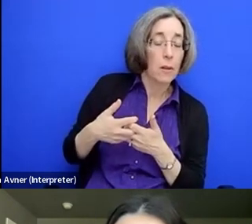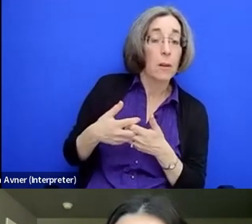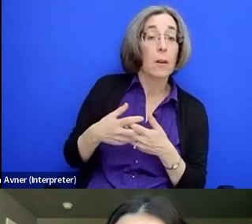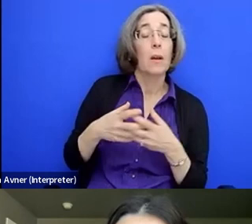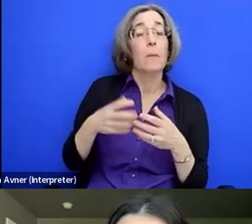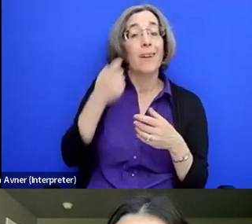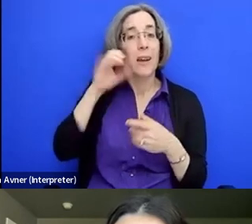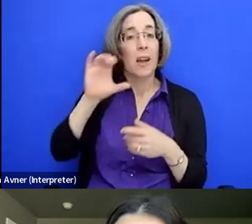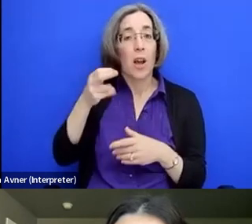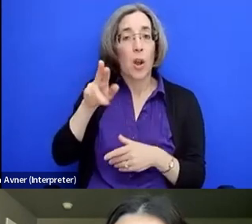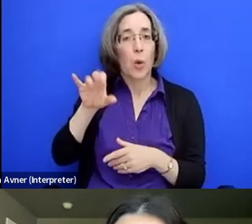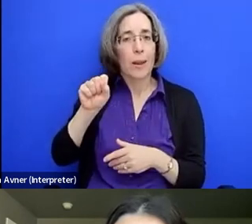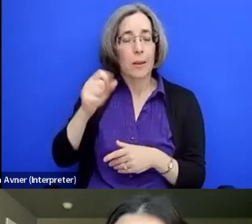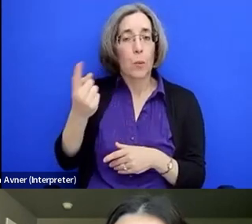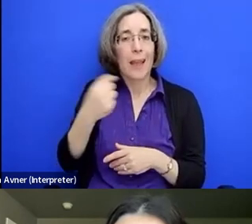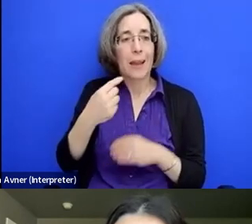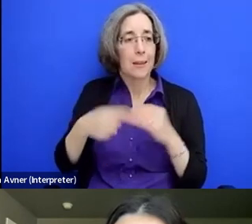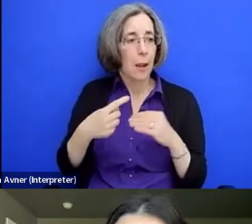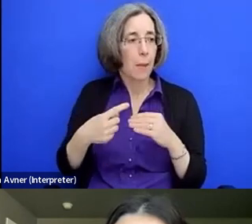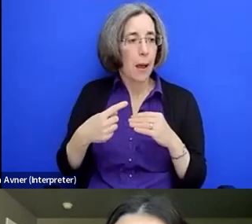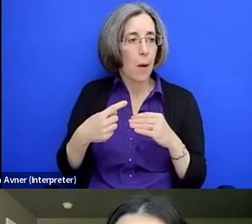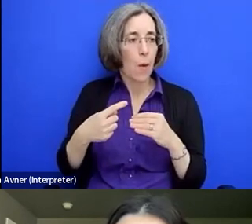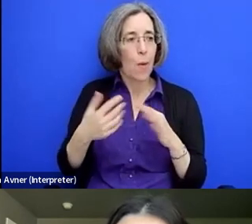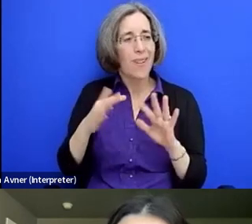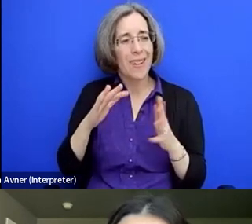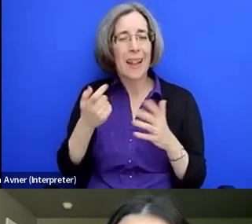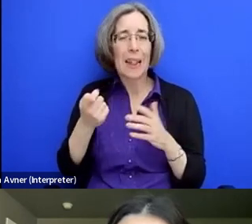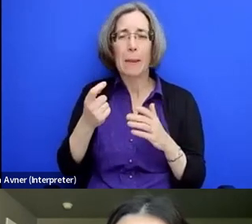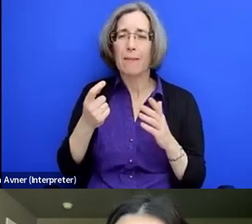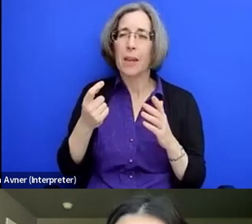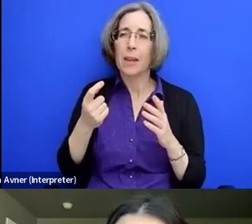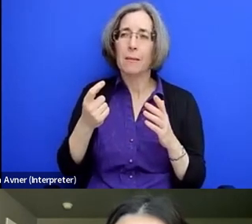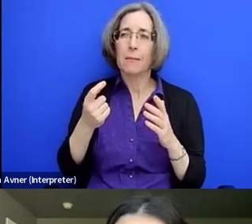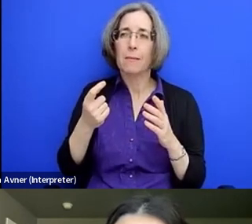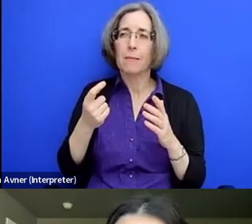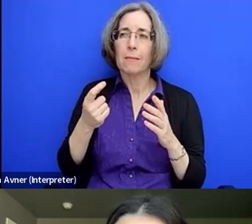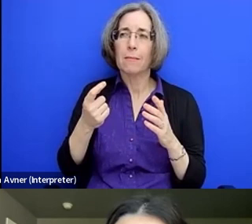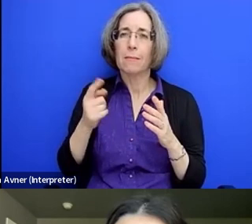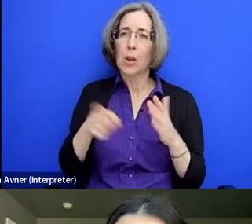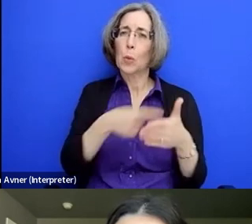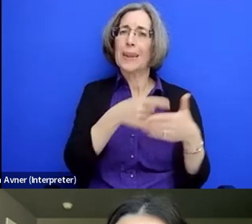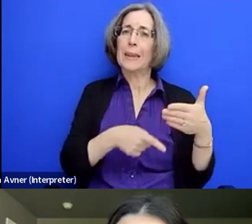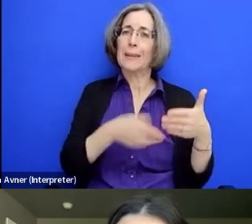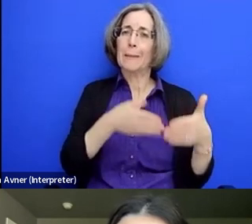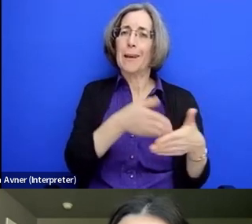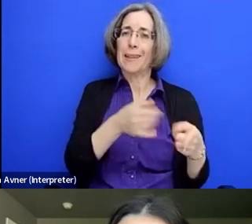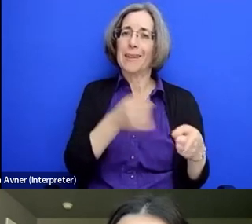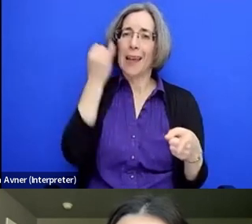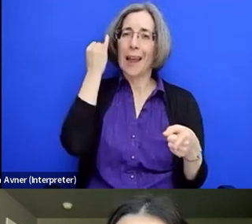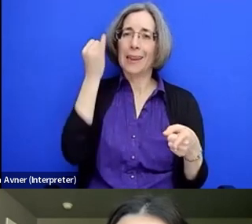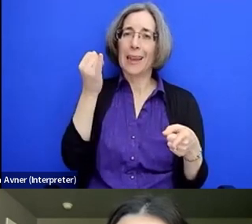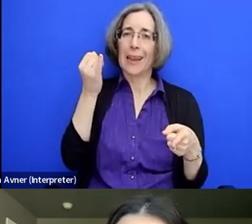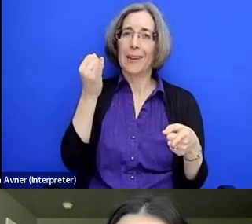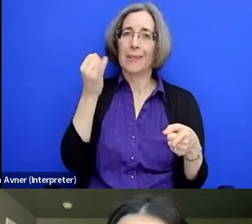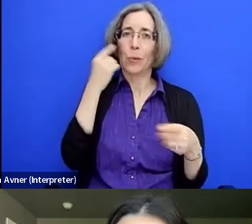about, that was sort of a criticism of the idea that we should be thinking in terms of disability as universal.